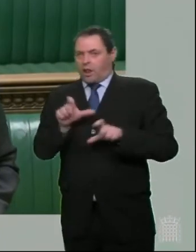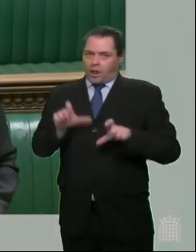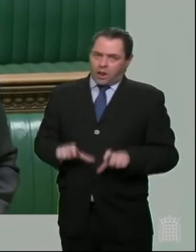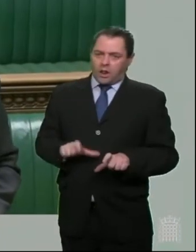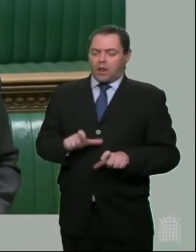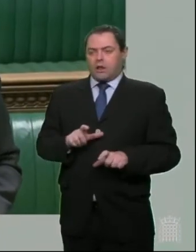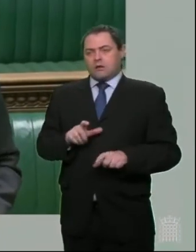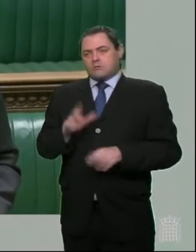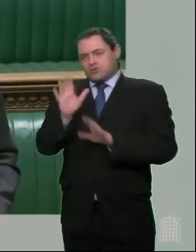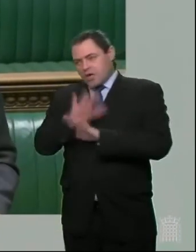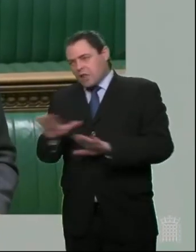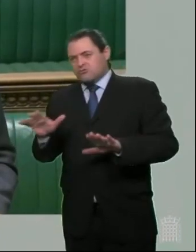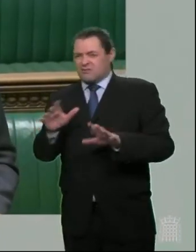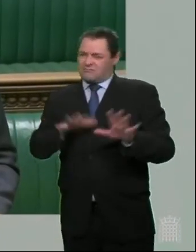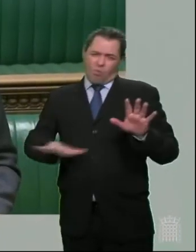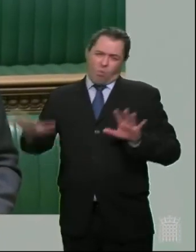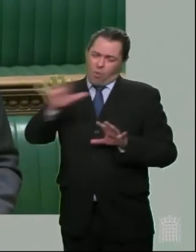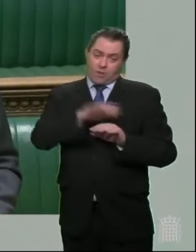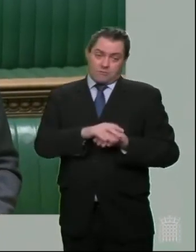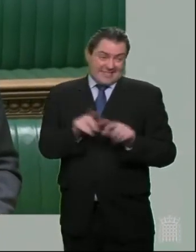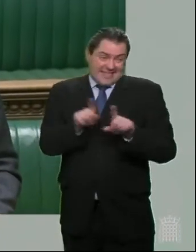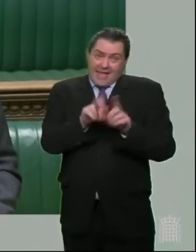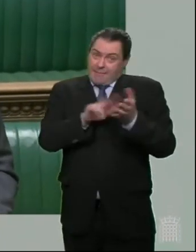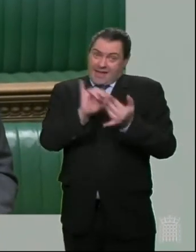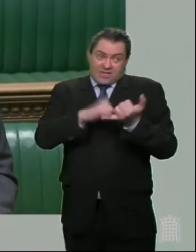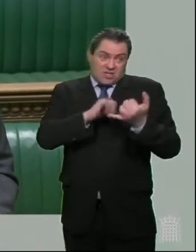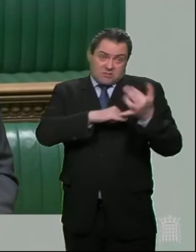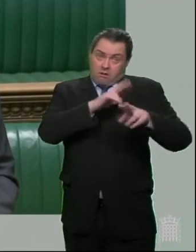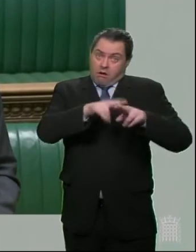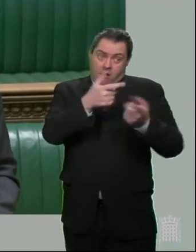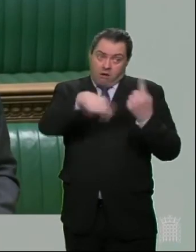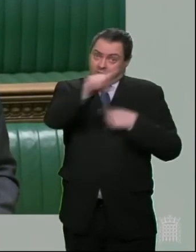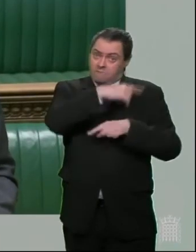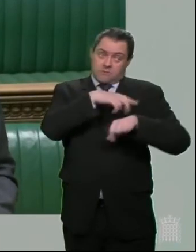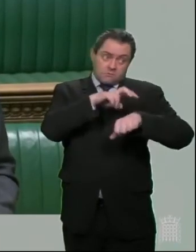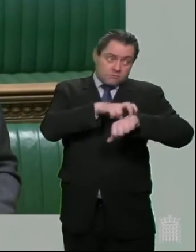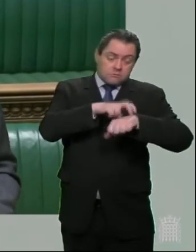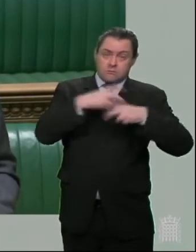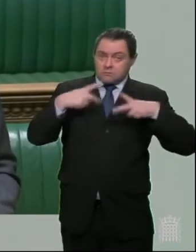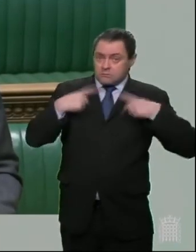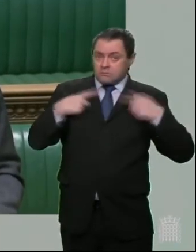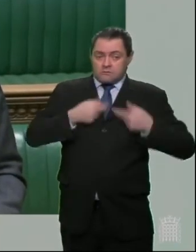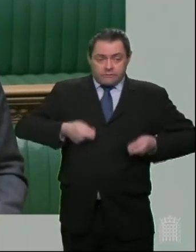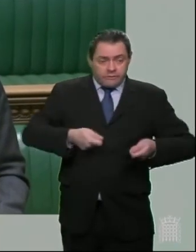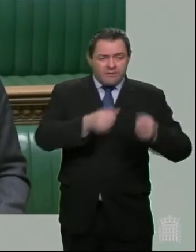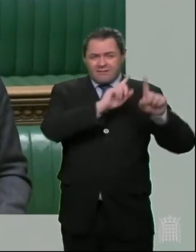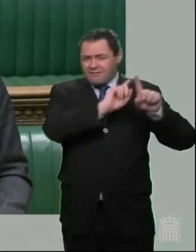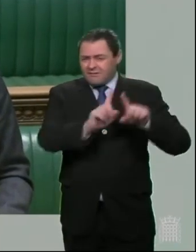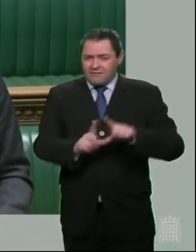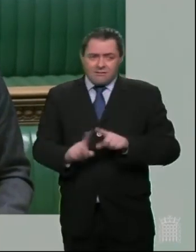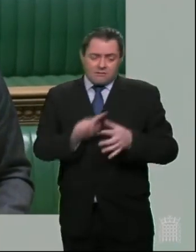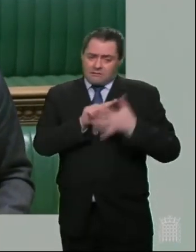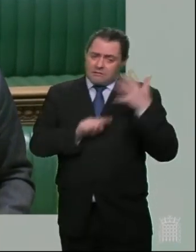raise that, but particularly NHS workers during this current wave of the pandemic. It has been really